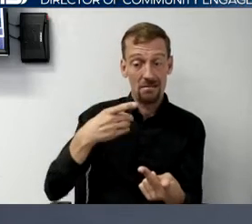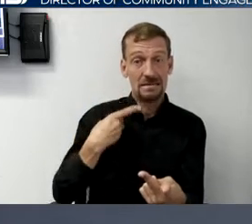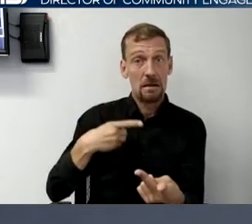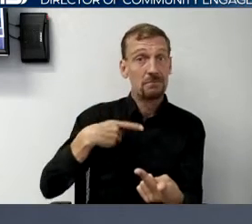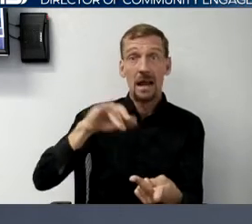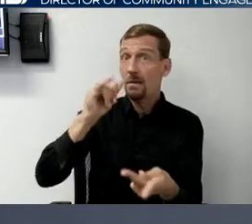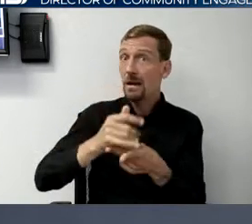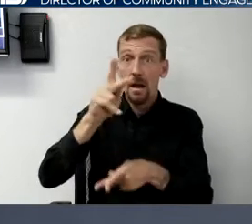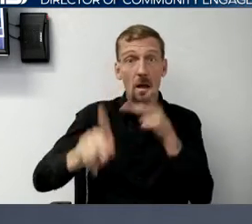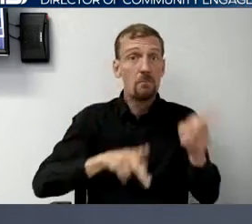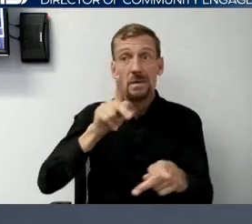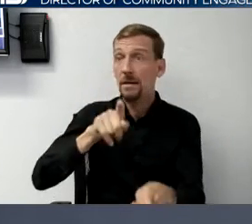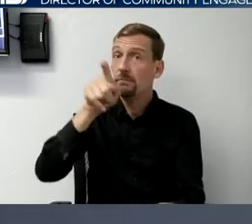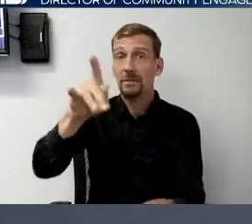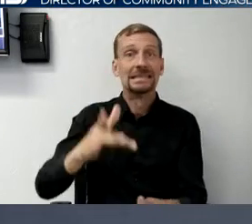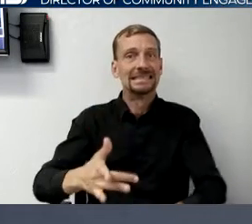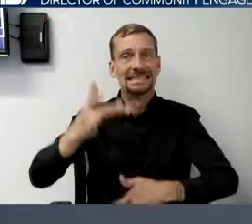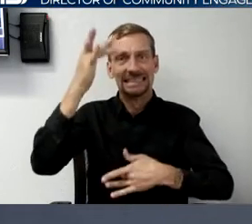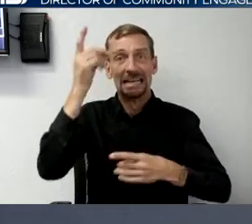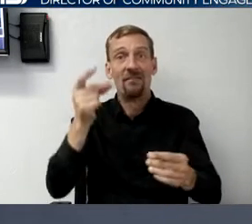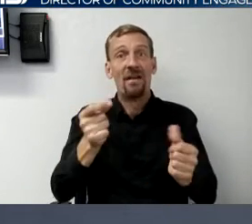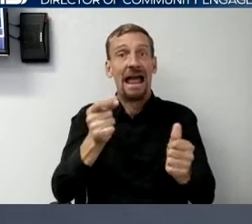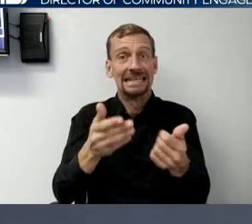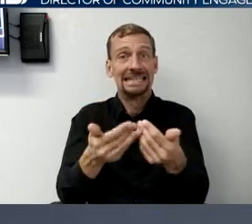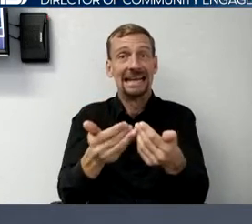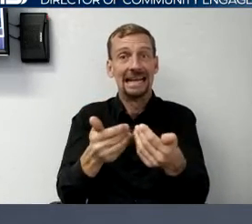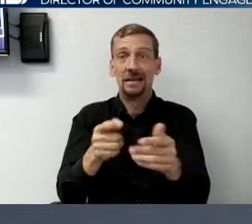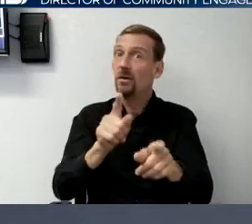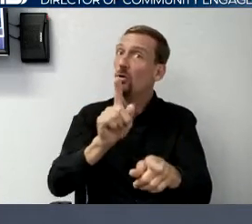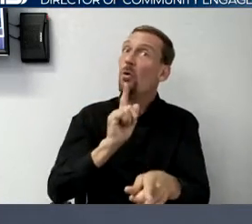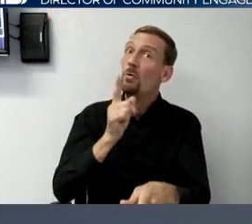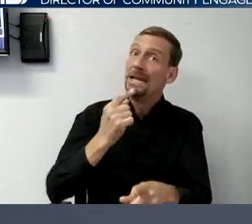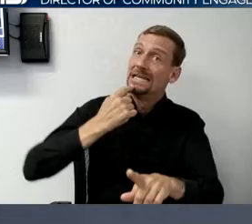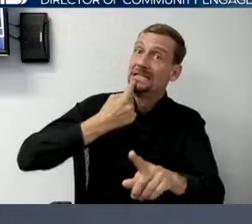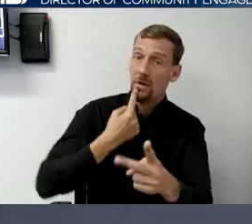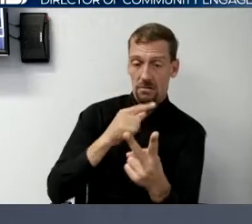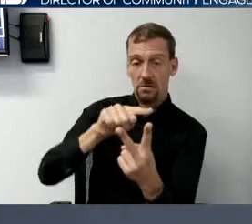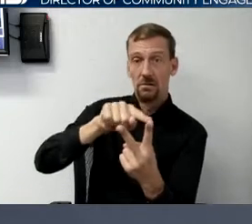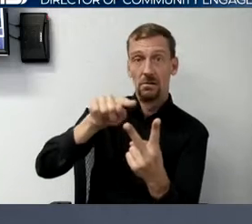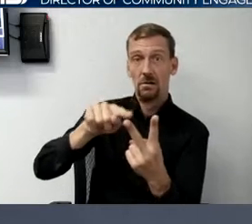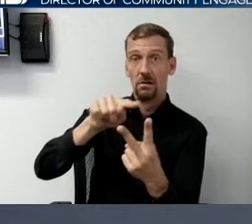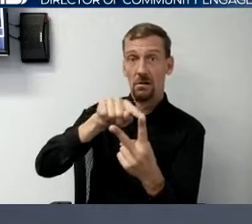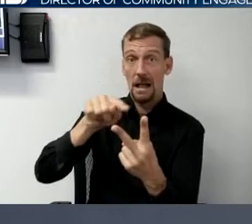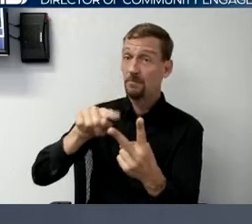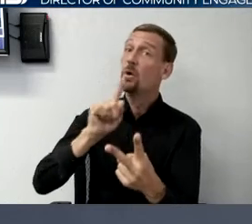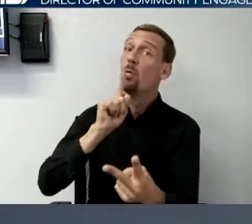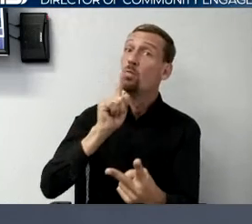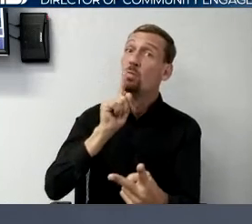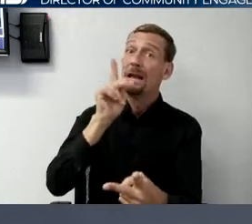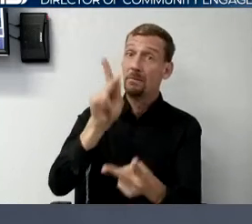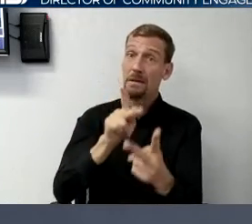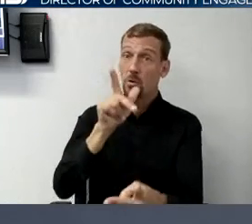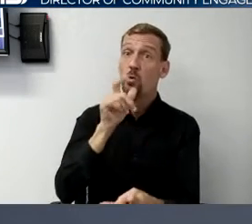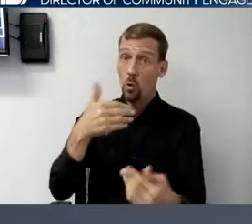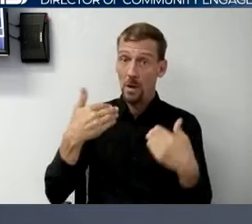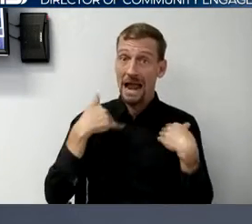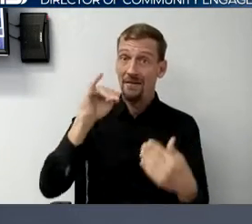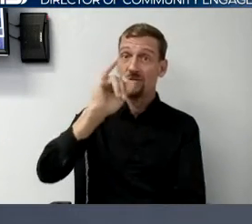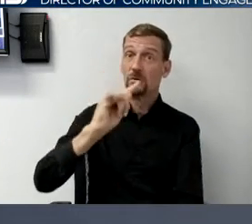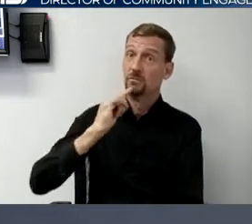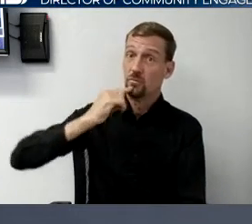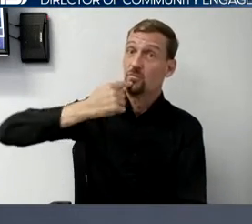our COVID positive patients have. So again, just those folks out there that have those